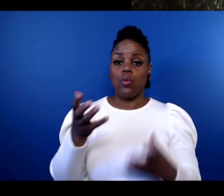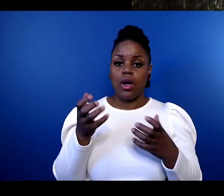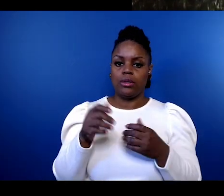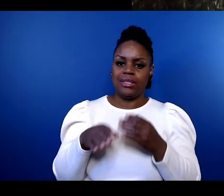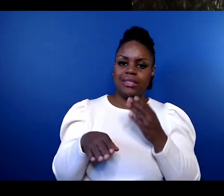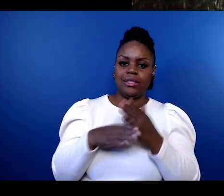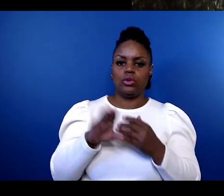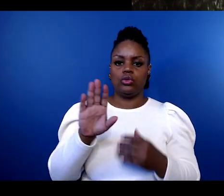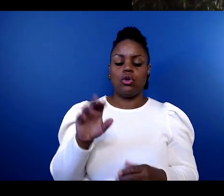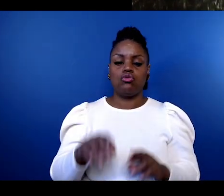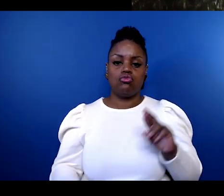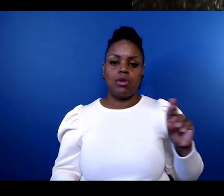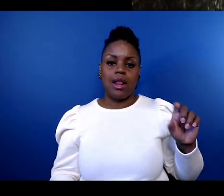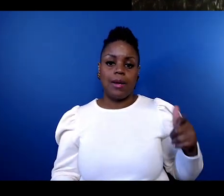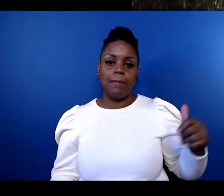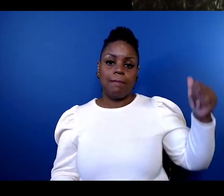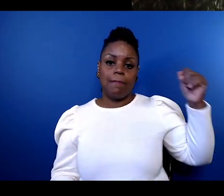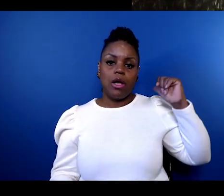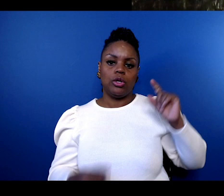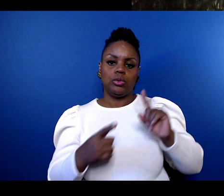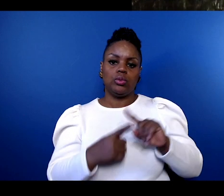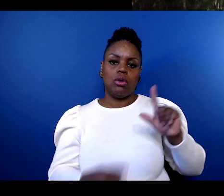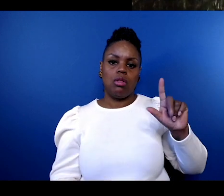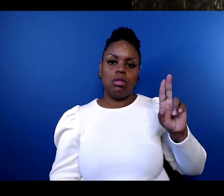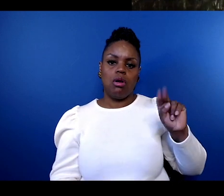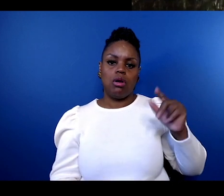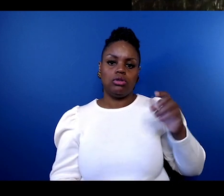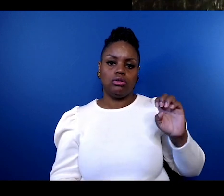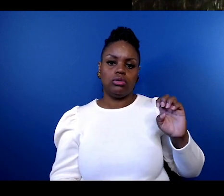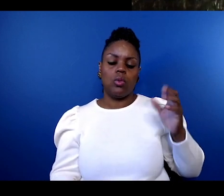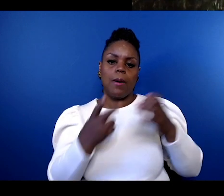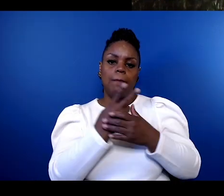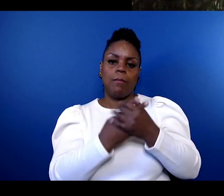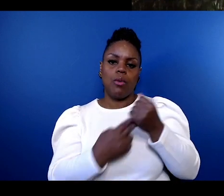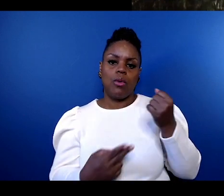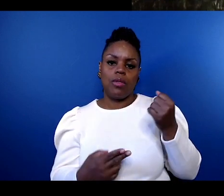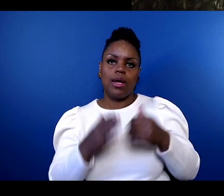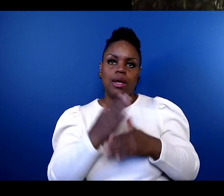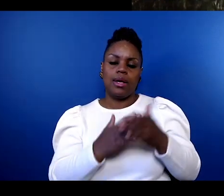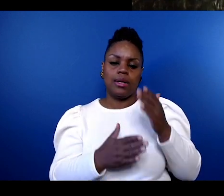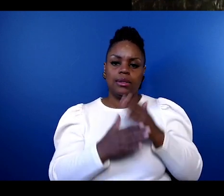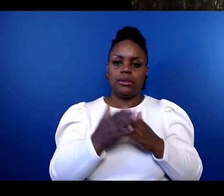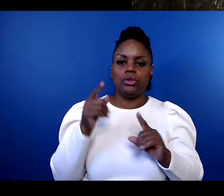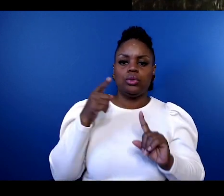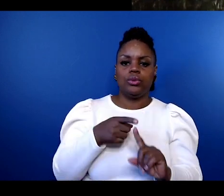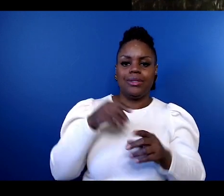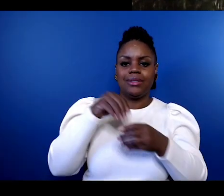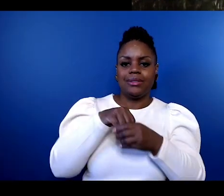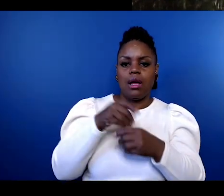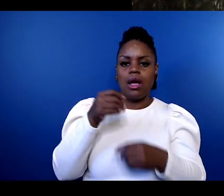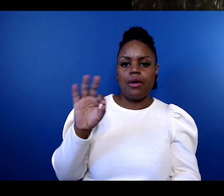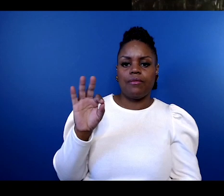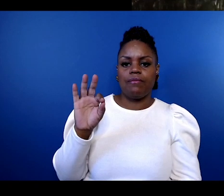mat. Here we want to always make sure the knee is directly in line with the ankle. So if you feel like you're overextending the knee